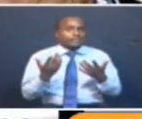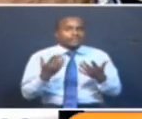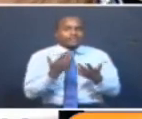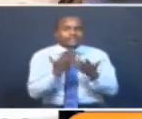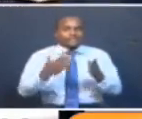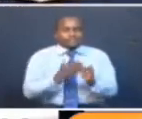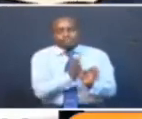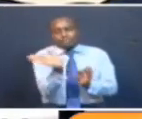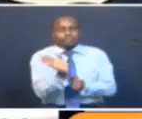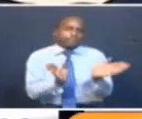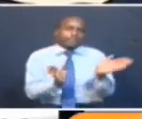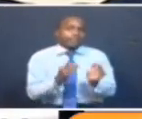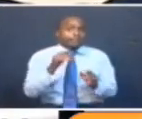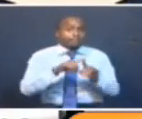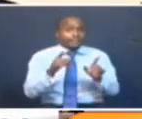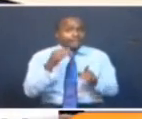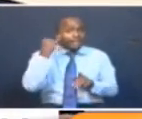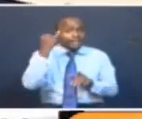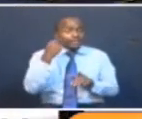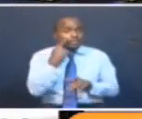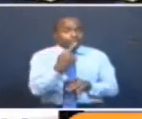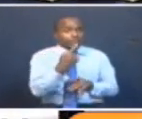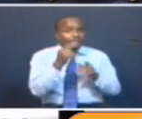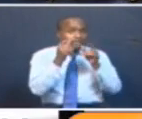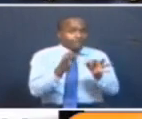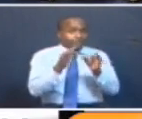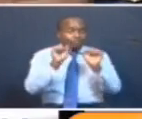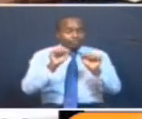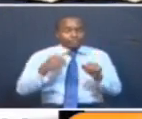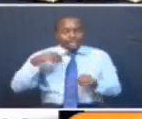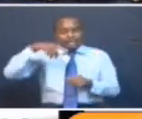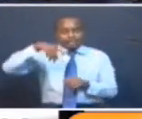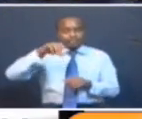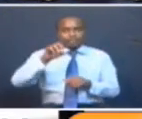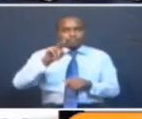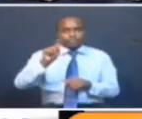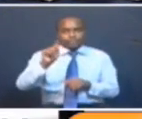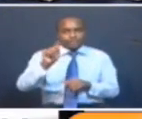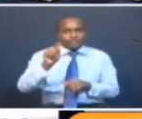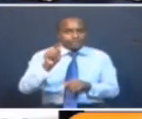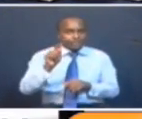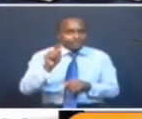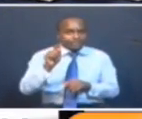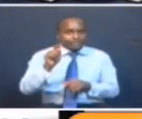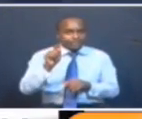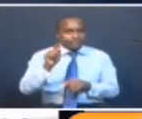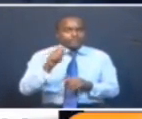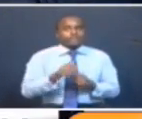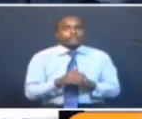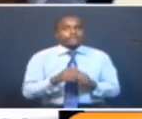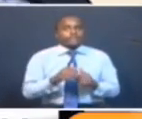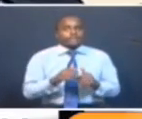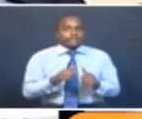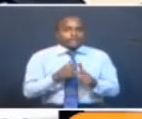way. Otherwise, the idea was to see if you can have a port, then immediately it can go there. Instead of